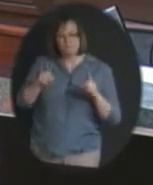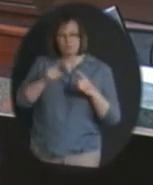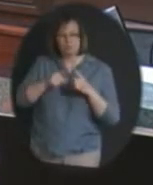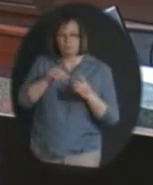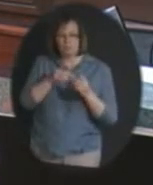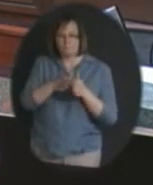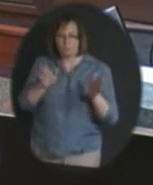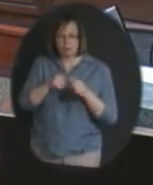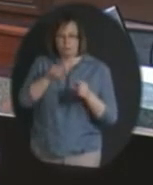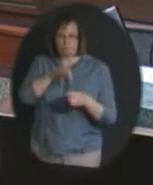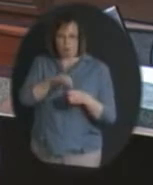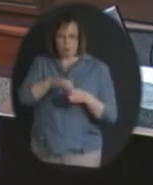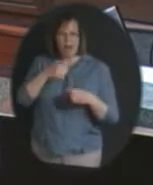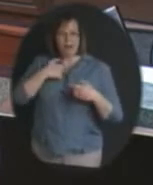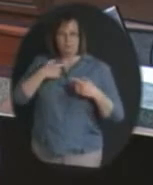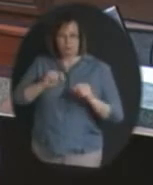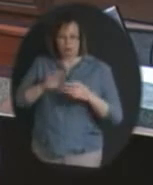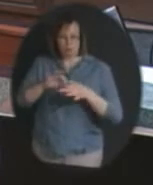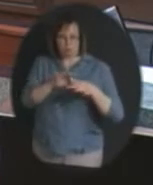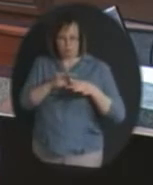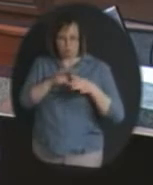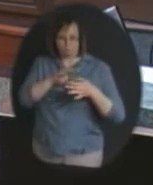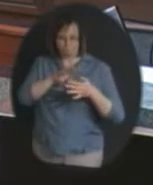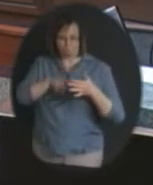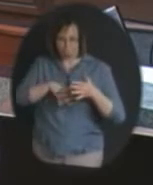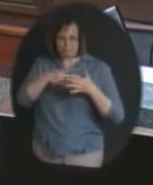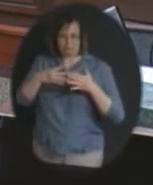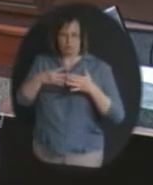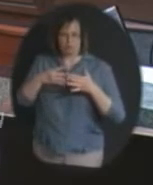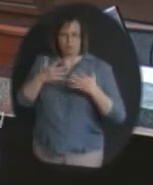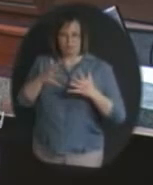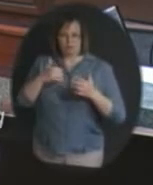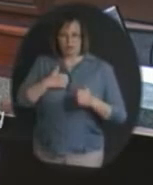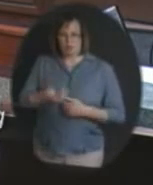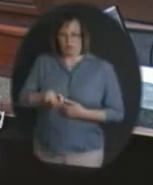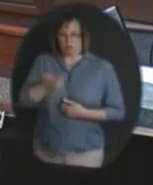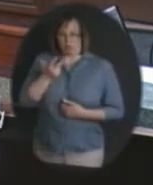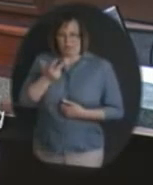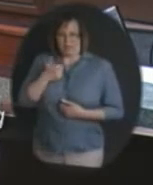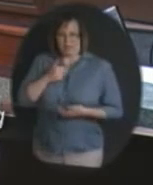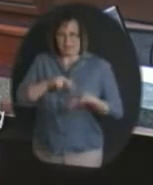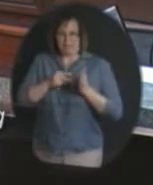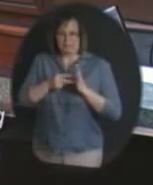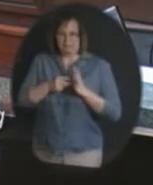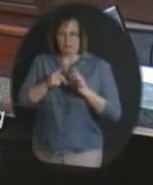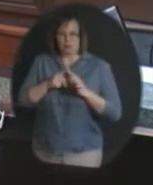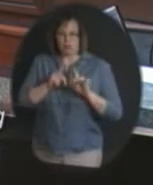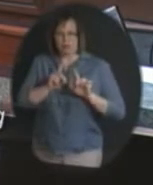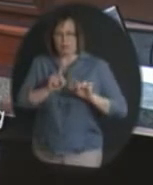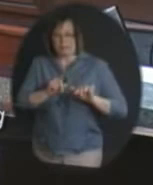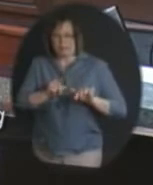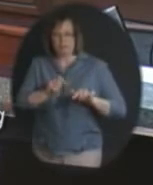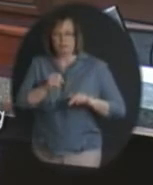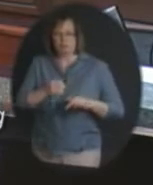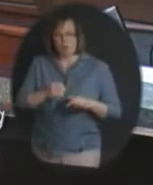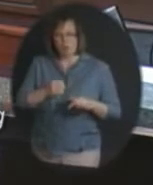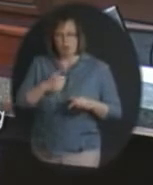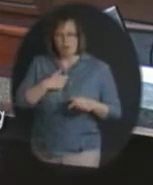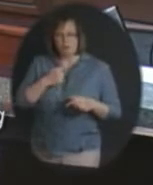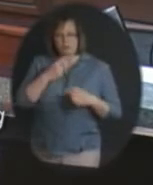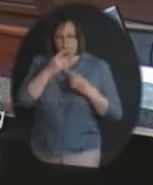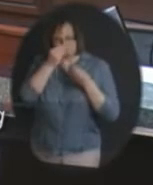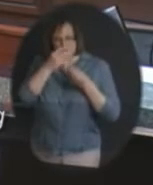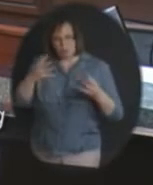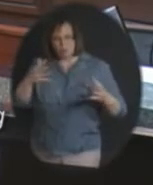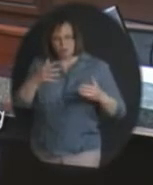I'm, trying to coordinate my schedule. I've already got 3 of them that I intend to attend. So I would just say to all of